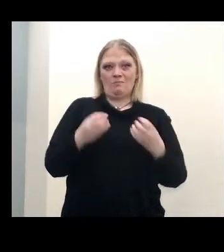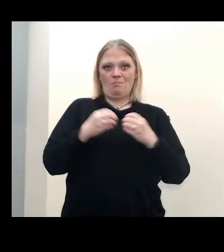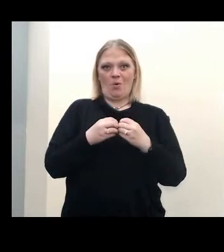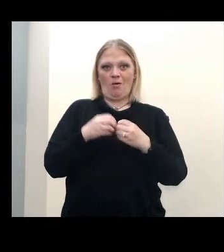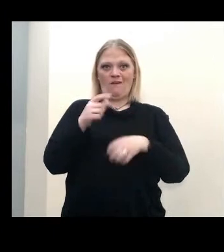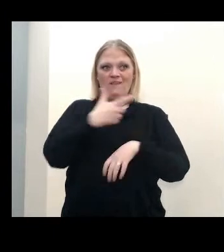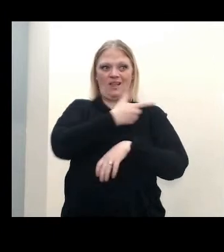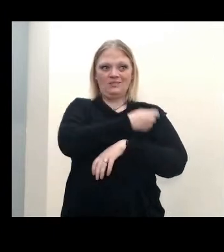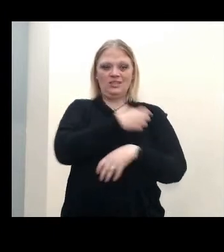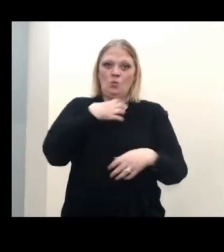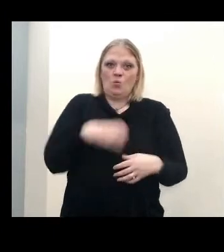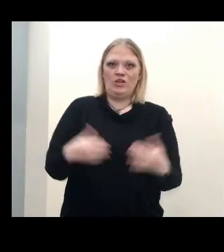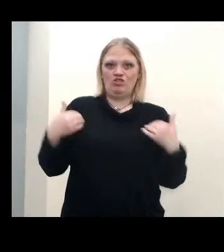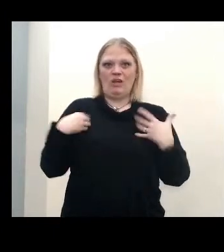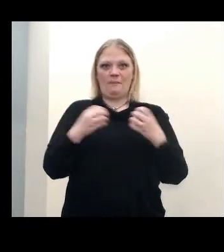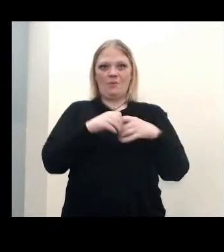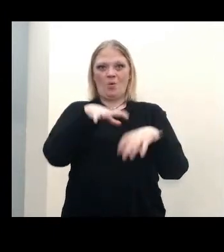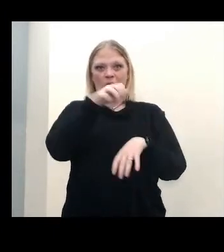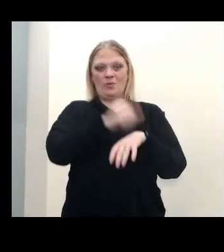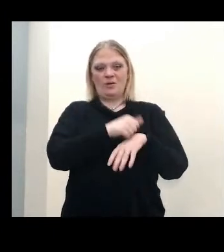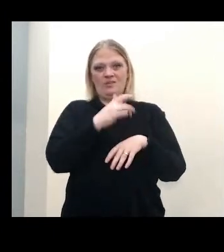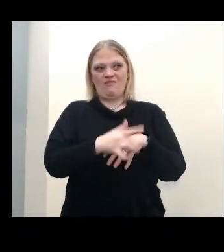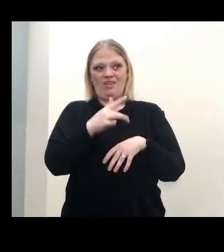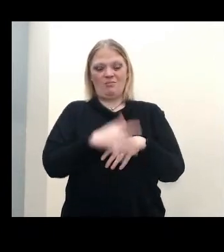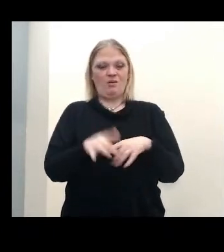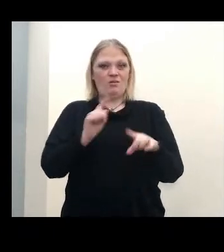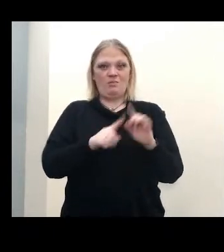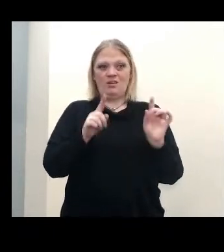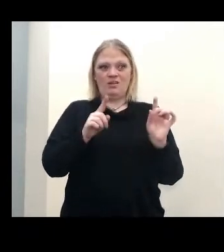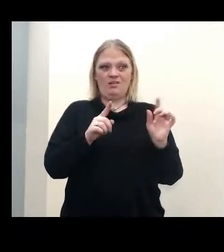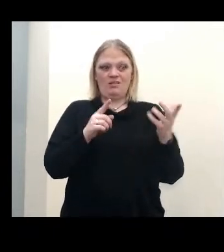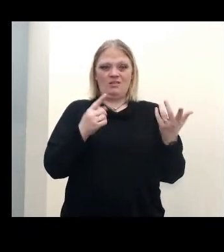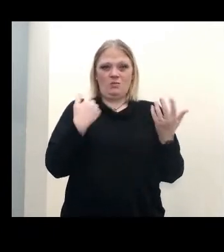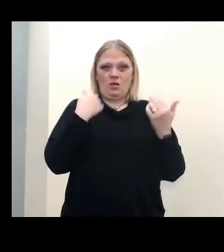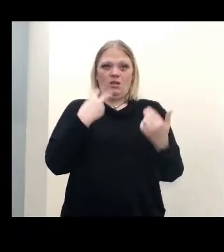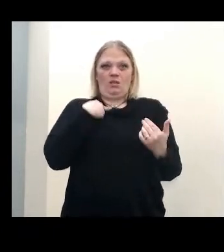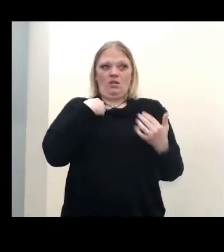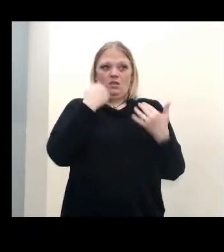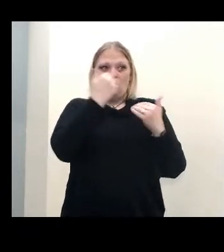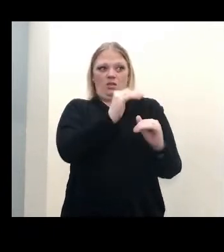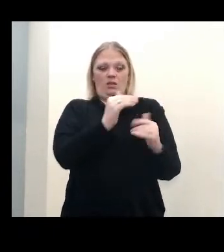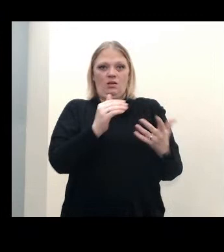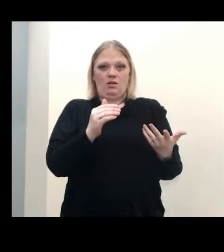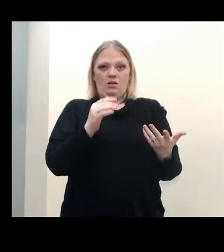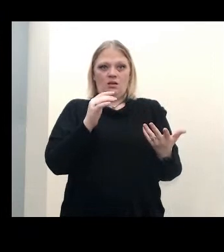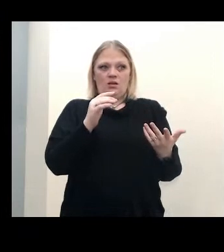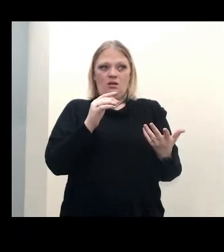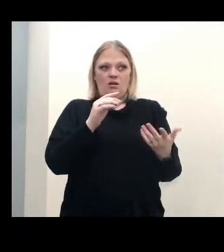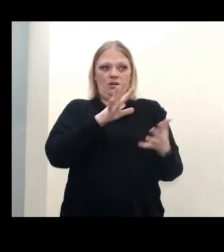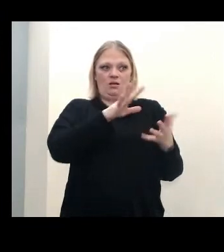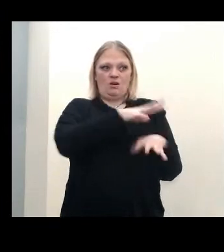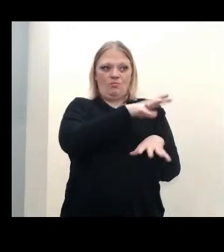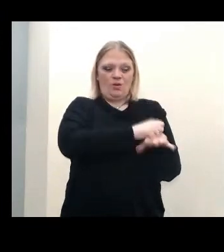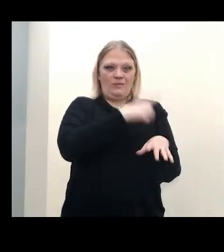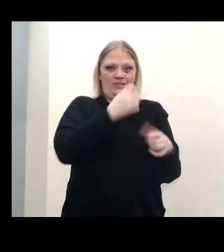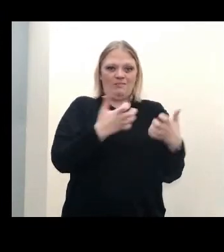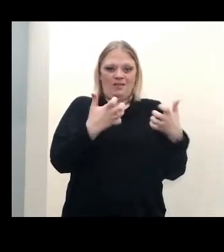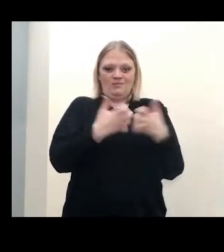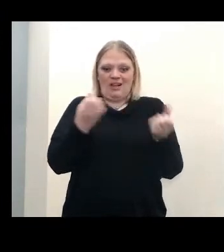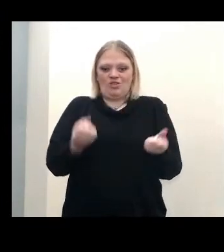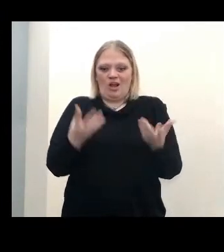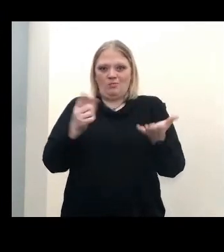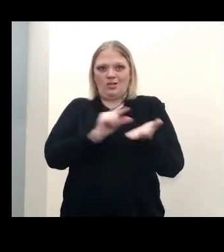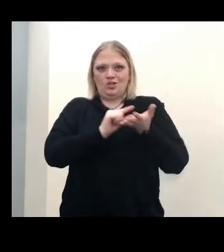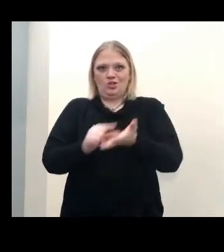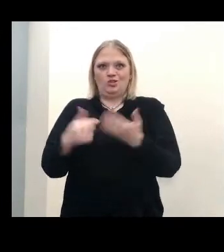we had more appointments available for our public here, but we can only schedule appointments based on the number of vaccines we have. So